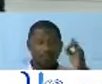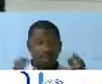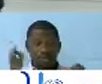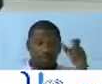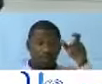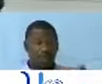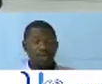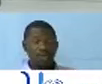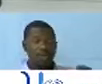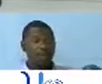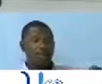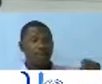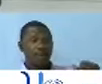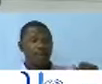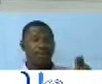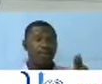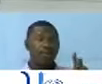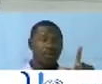Yes,